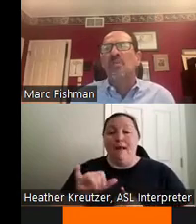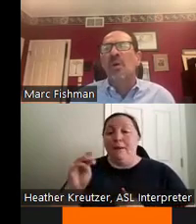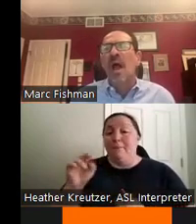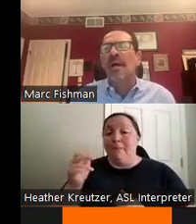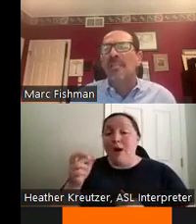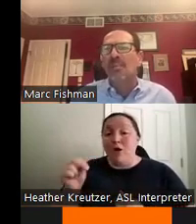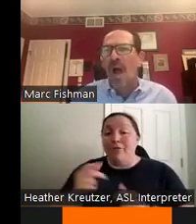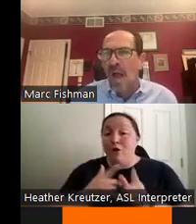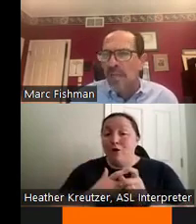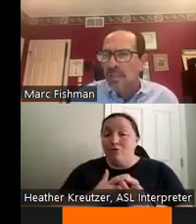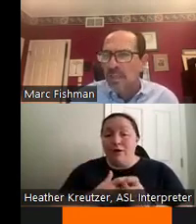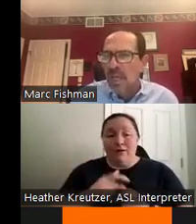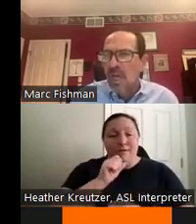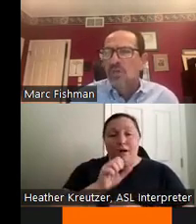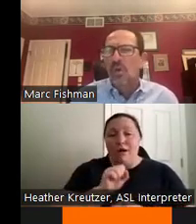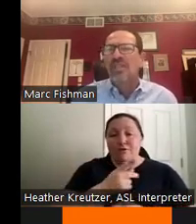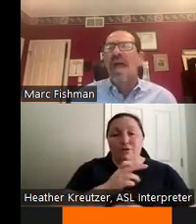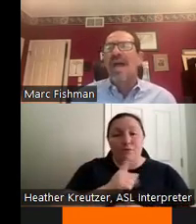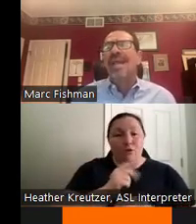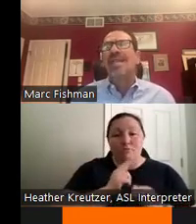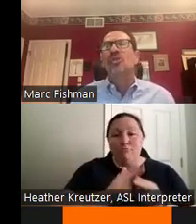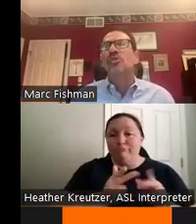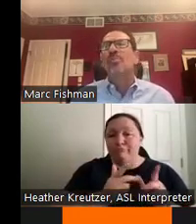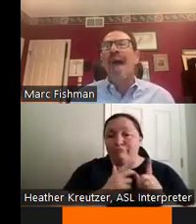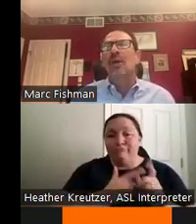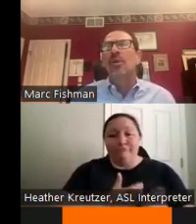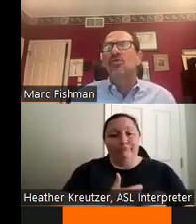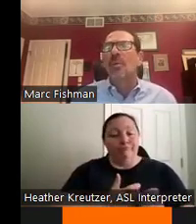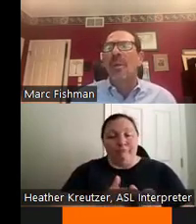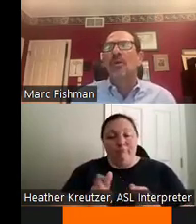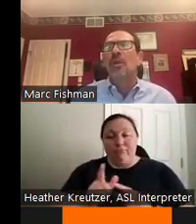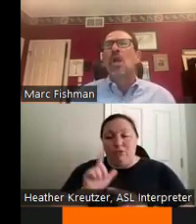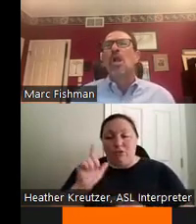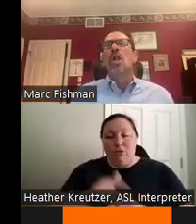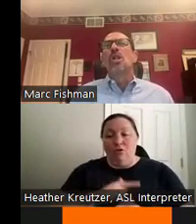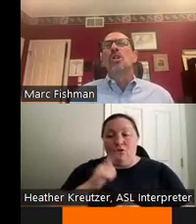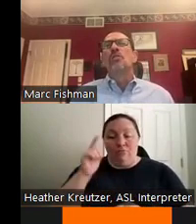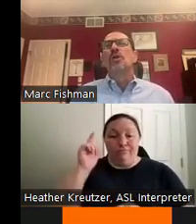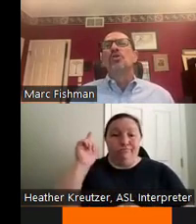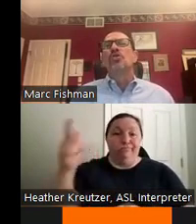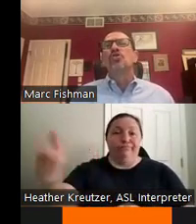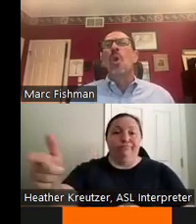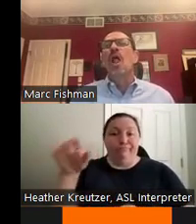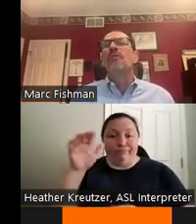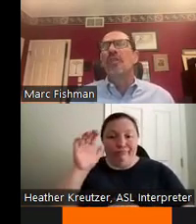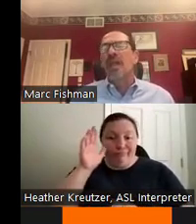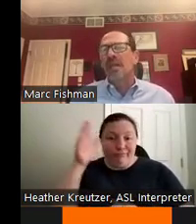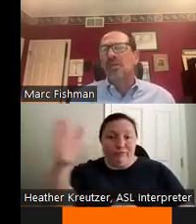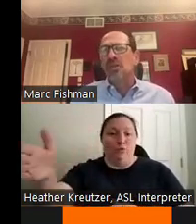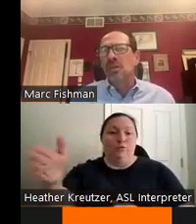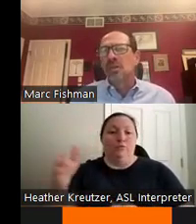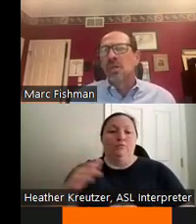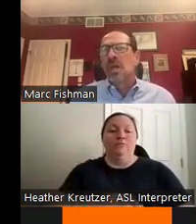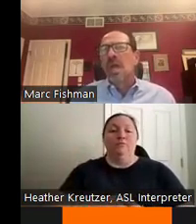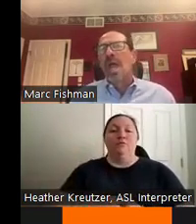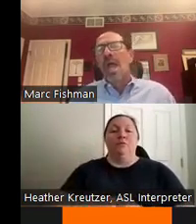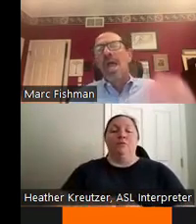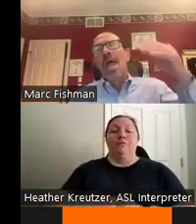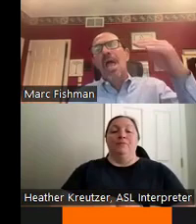sprint. You got to keep your eye on the prize. So let's not get into battles about the 12